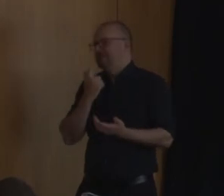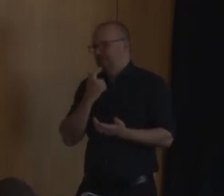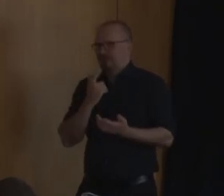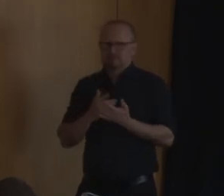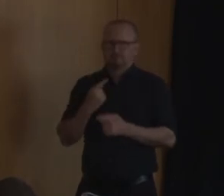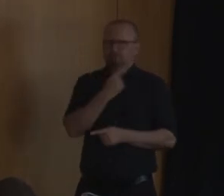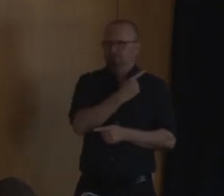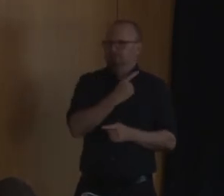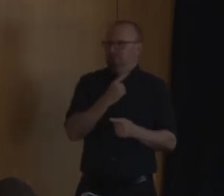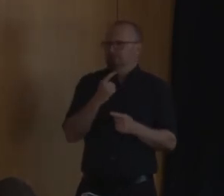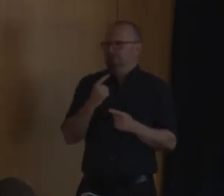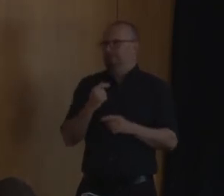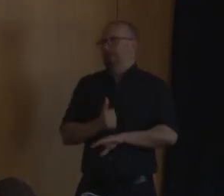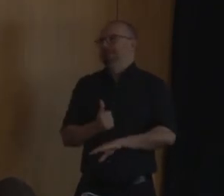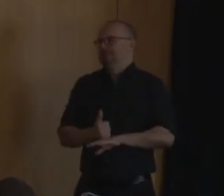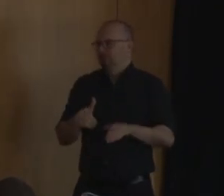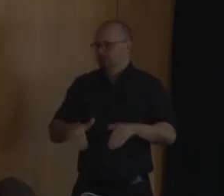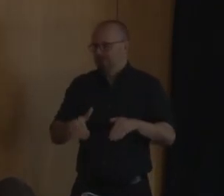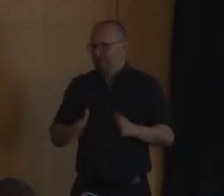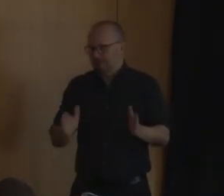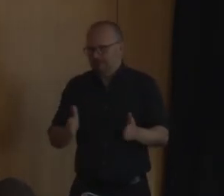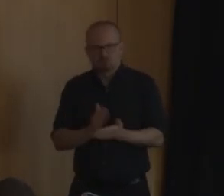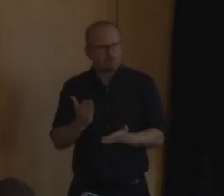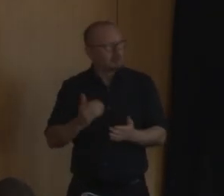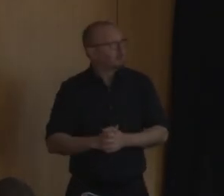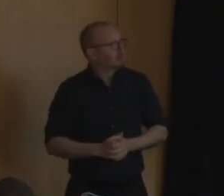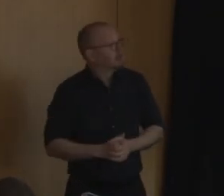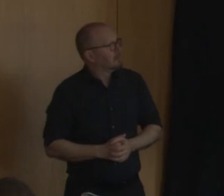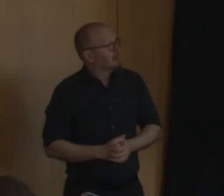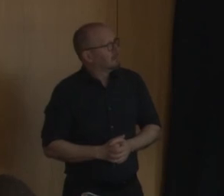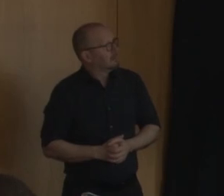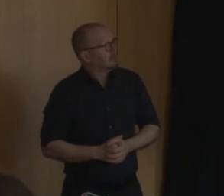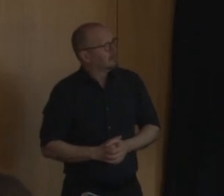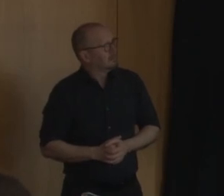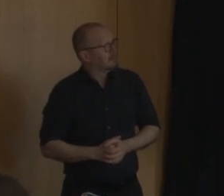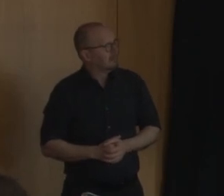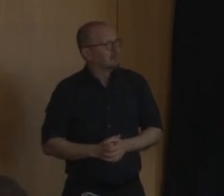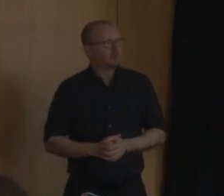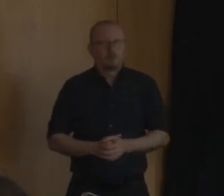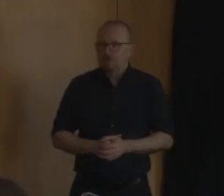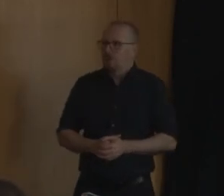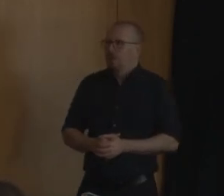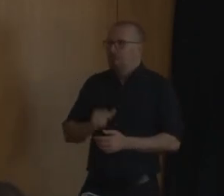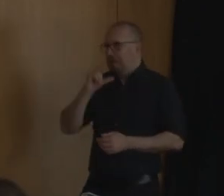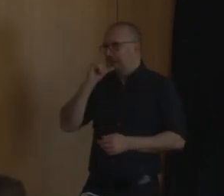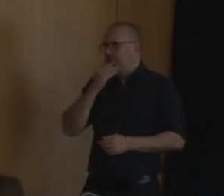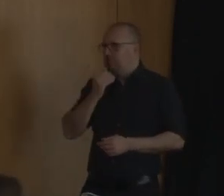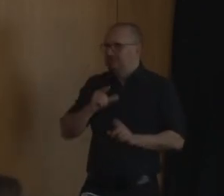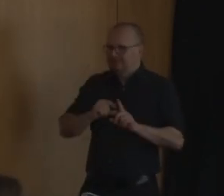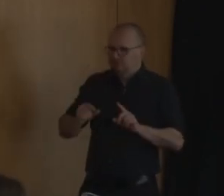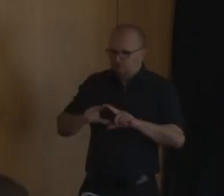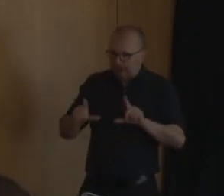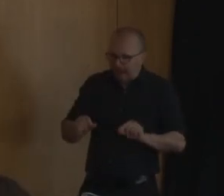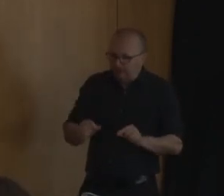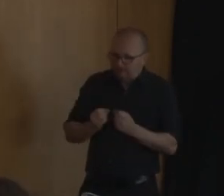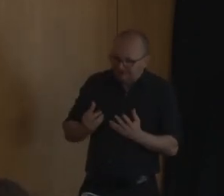difference, and we should never forget that. Our collections are at the core of what we do. We can use digital labels to illuminate them, but the collections